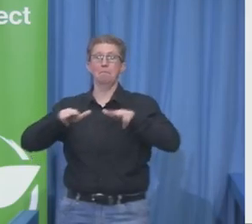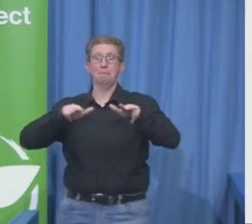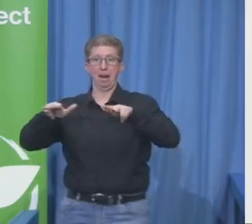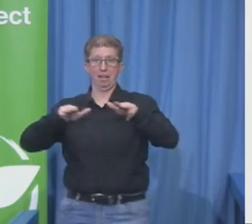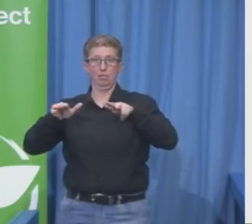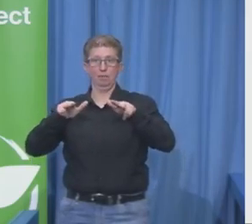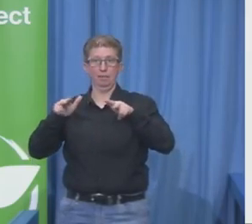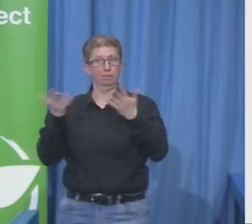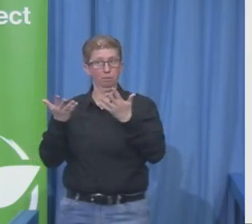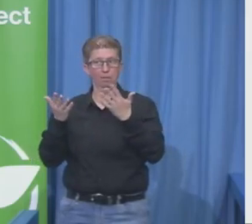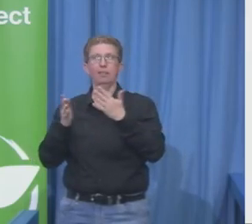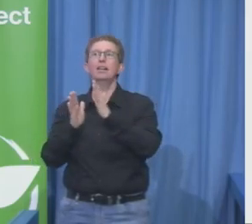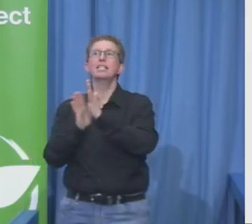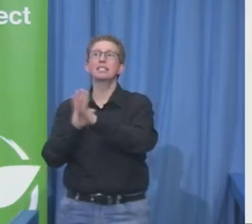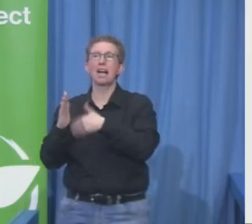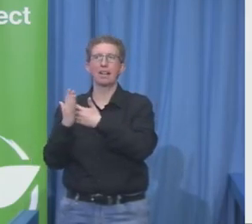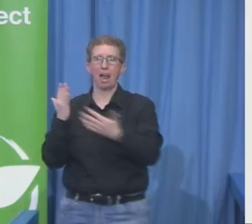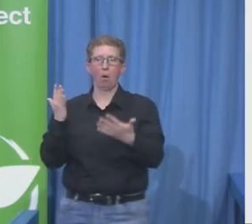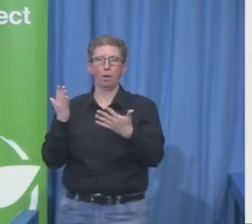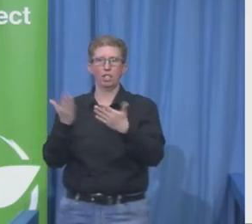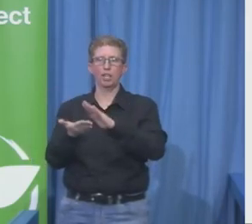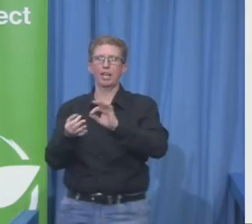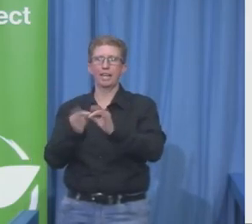one concrete situation.